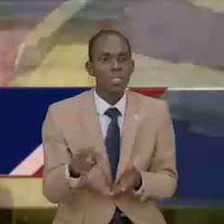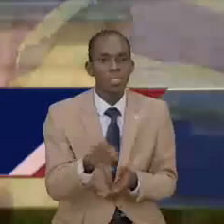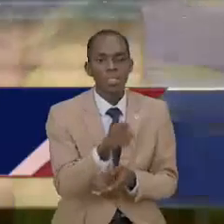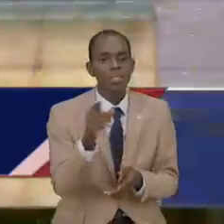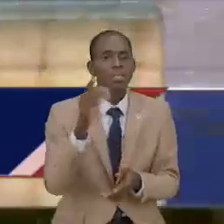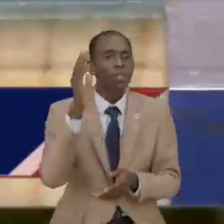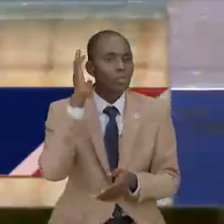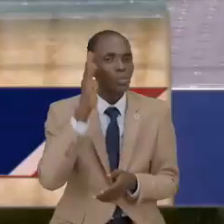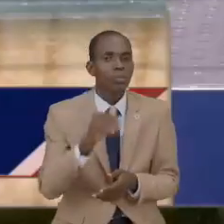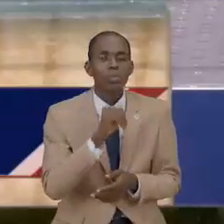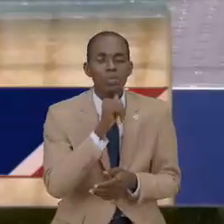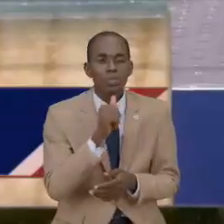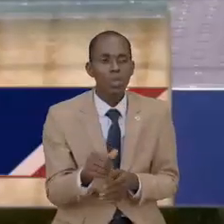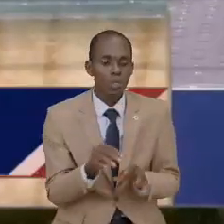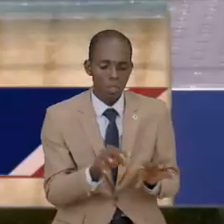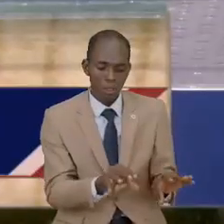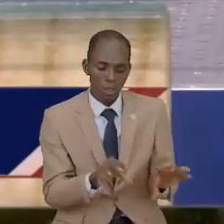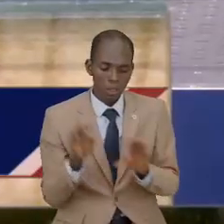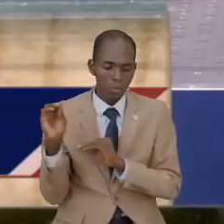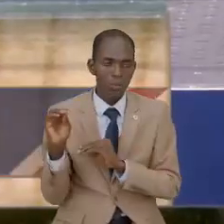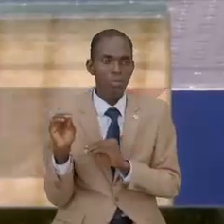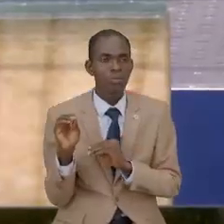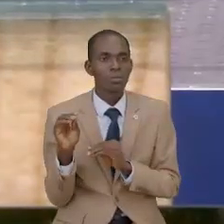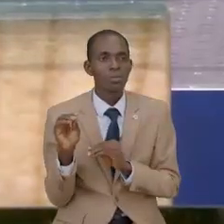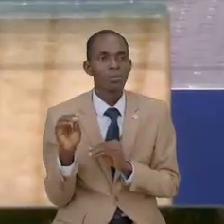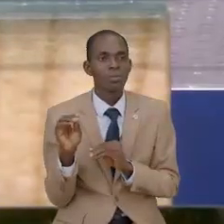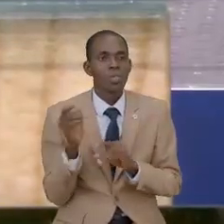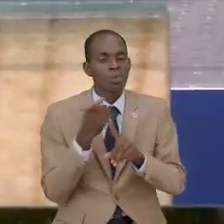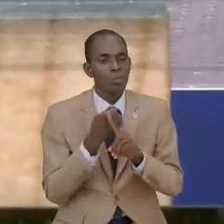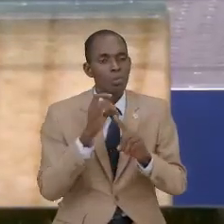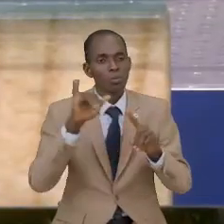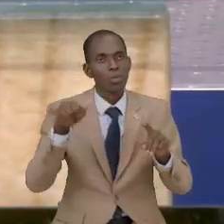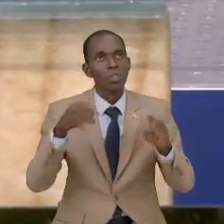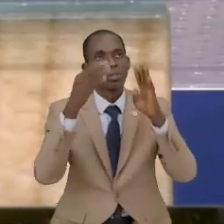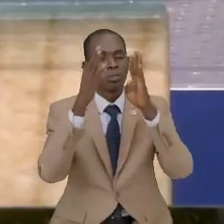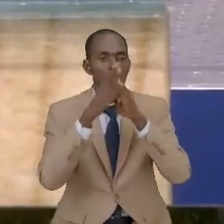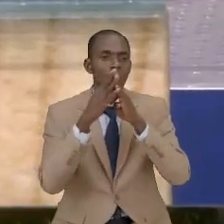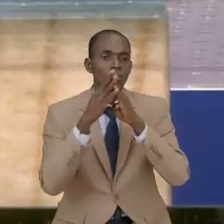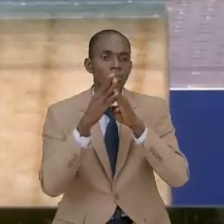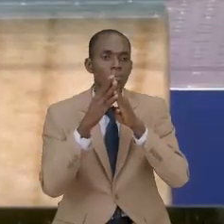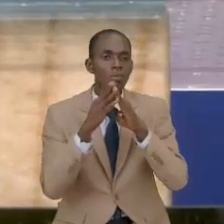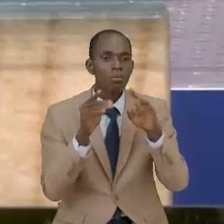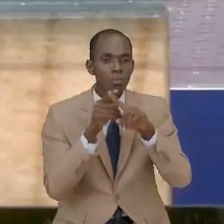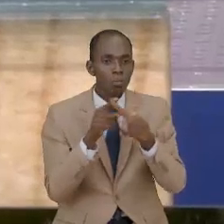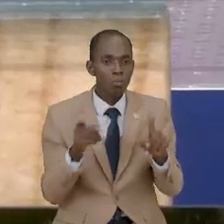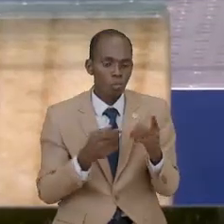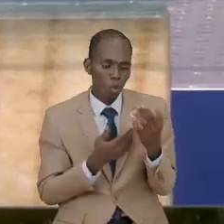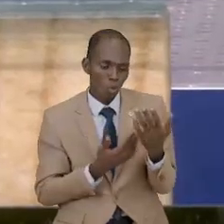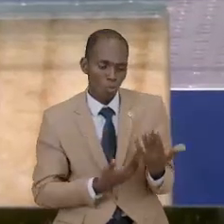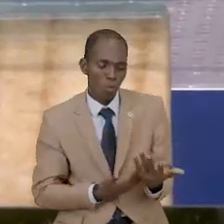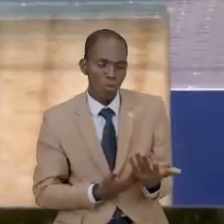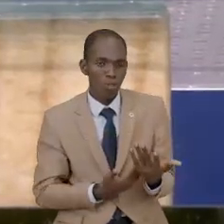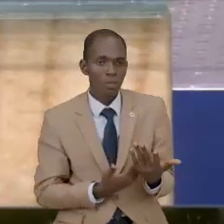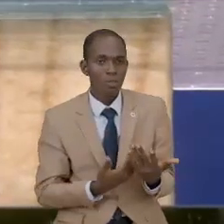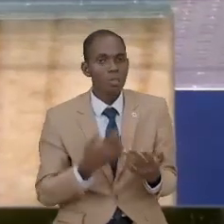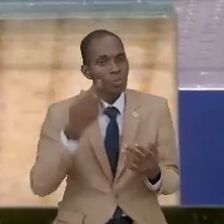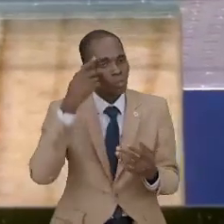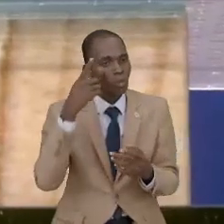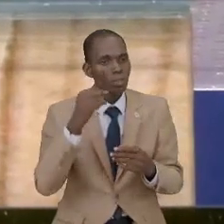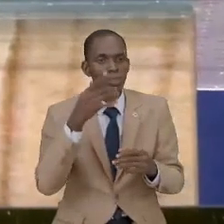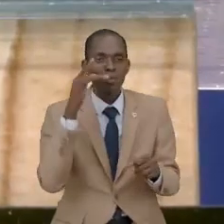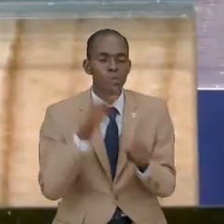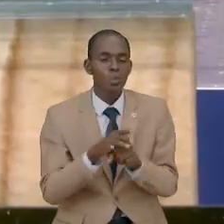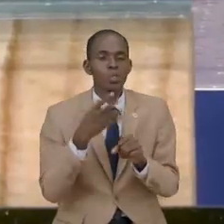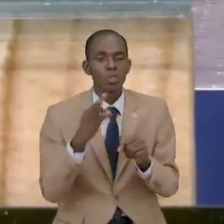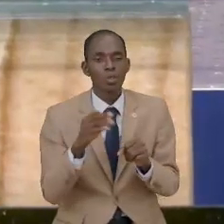they should not depart from Jerusalem, but wait for the promise of